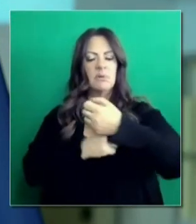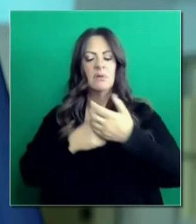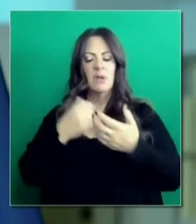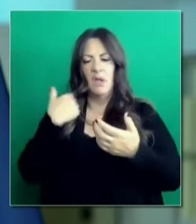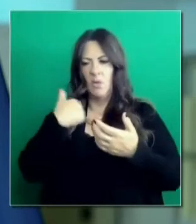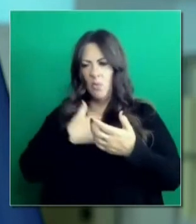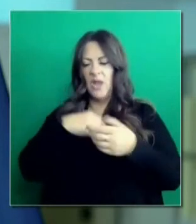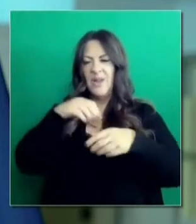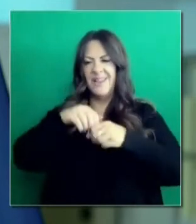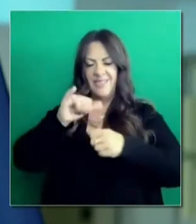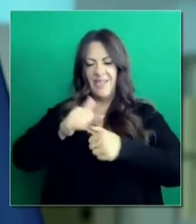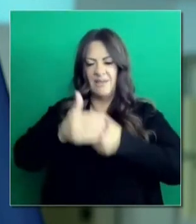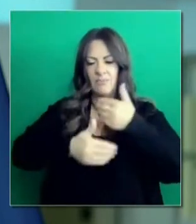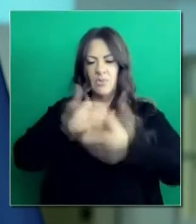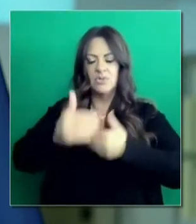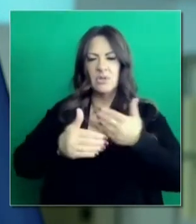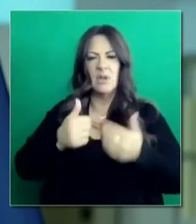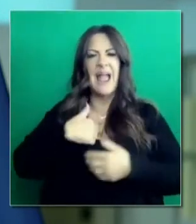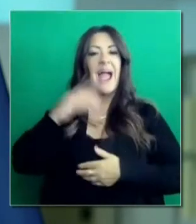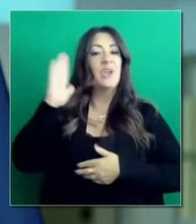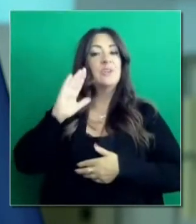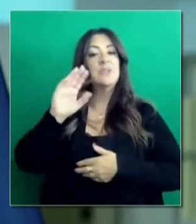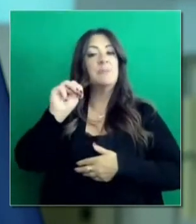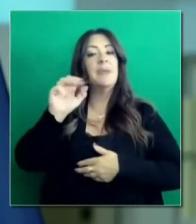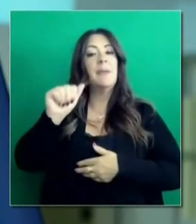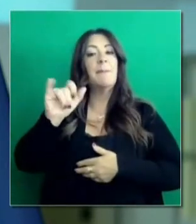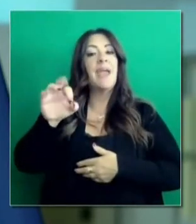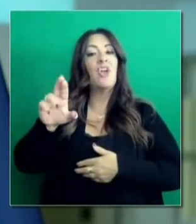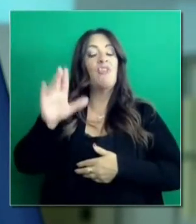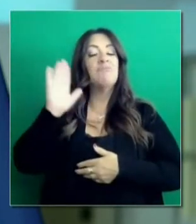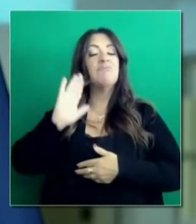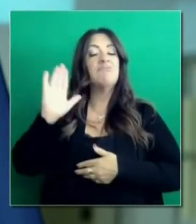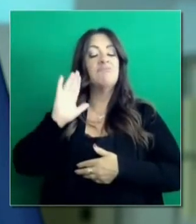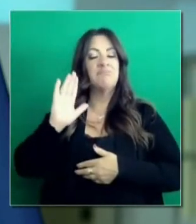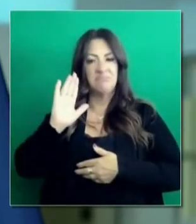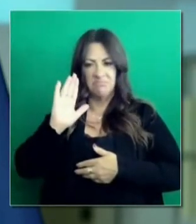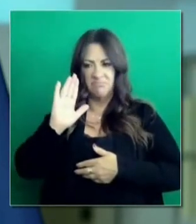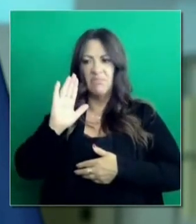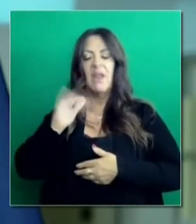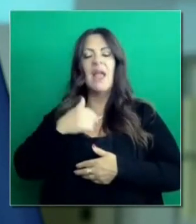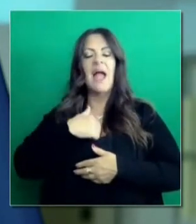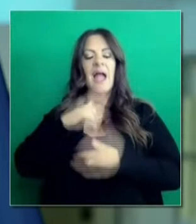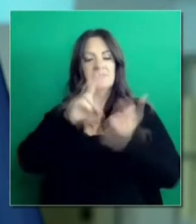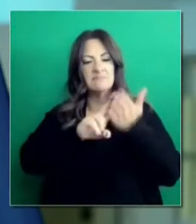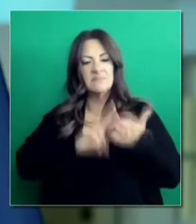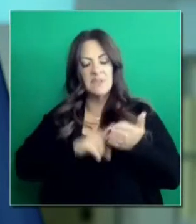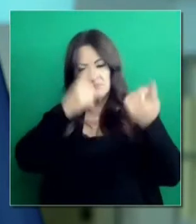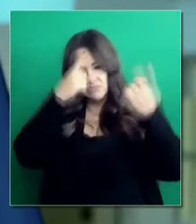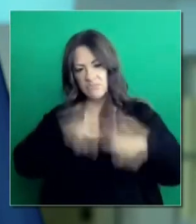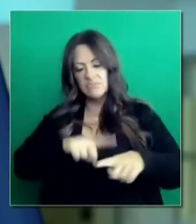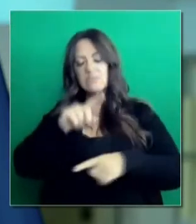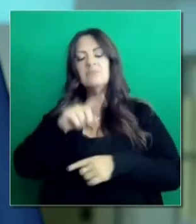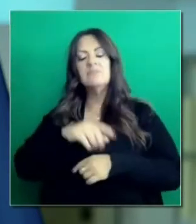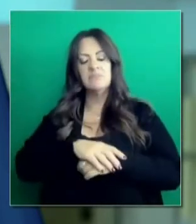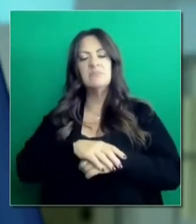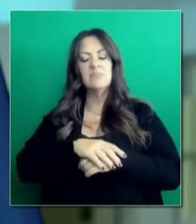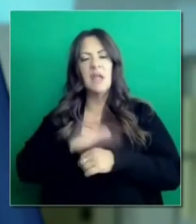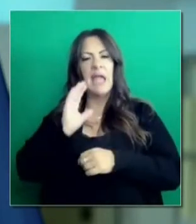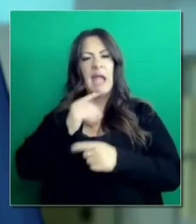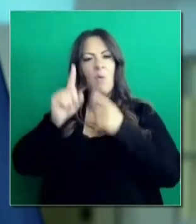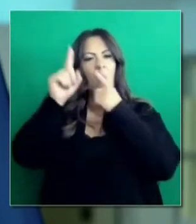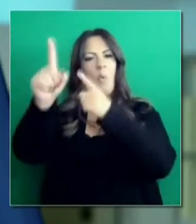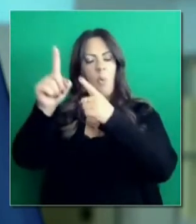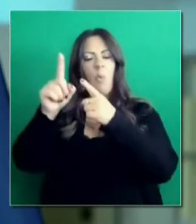very familiar as a former mayor with these memorandums of understanding and the goals and desires to advance the collective